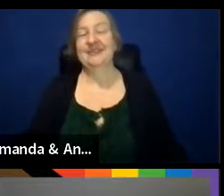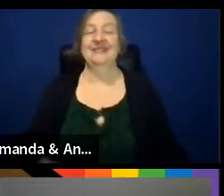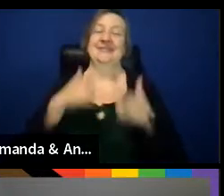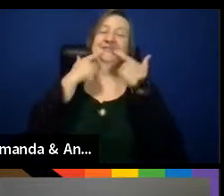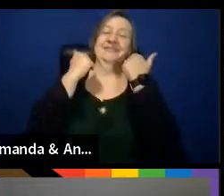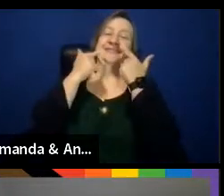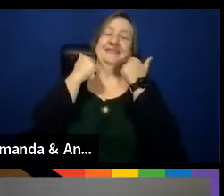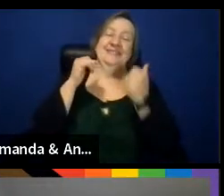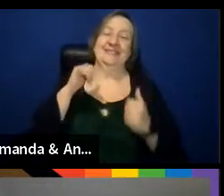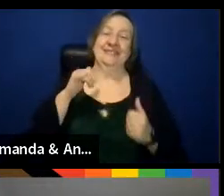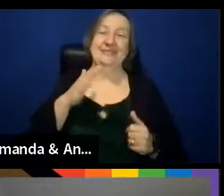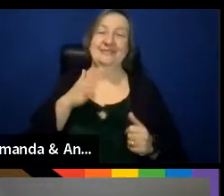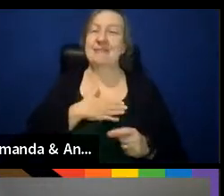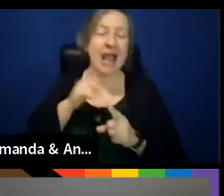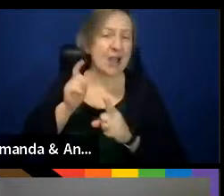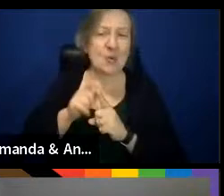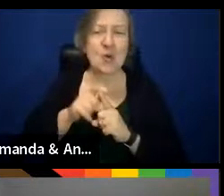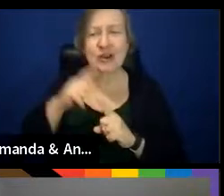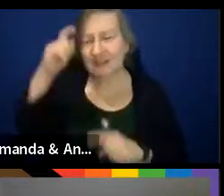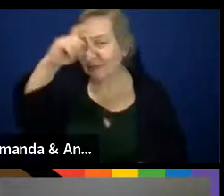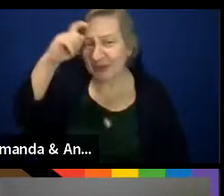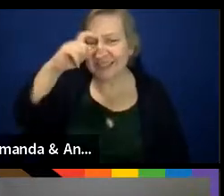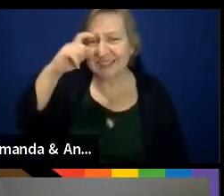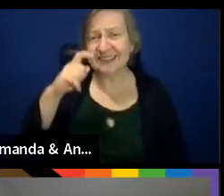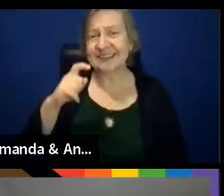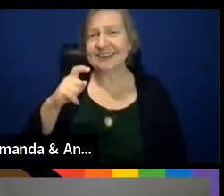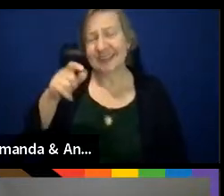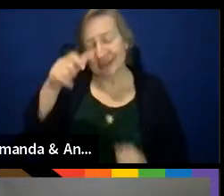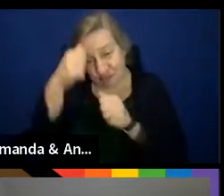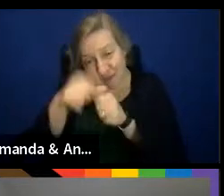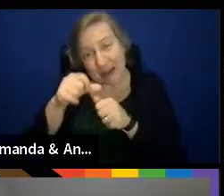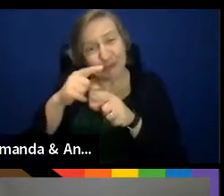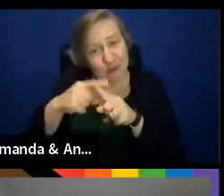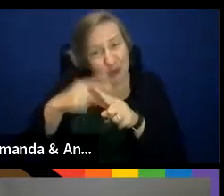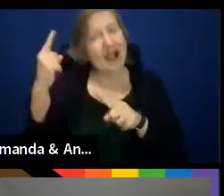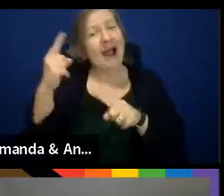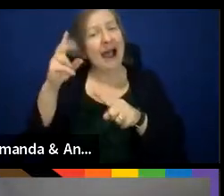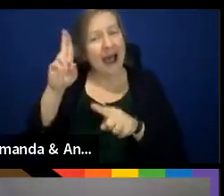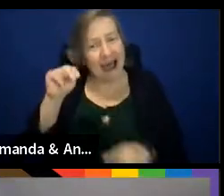The word, my word of wisdom is remember to unmute, but